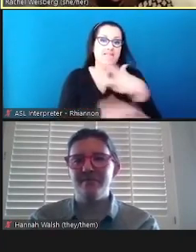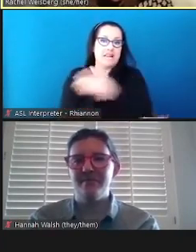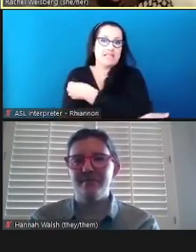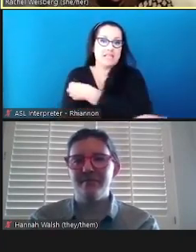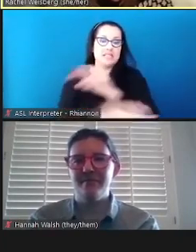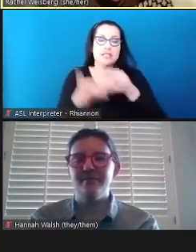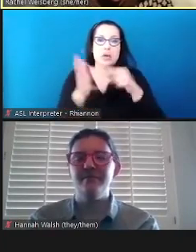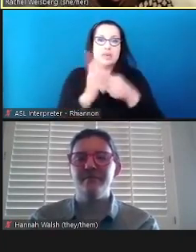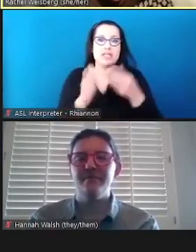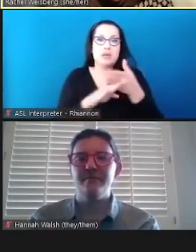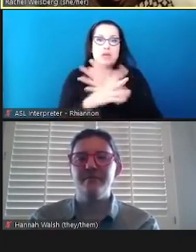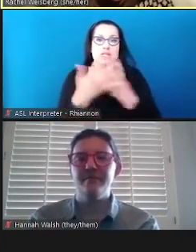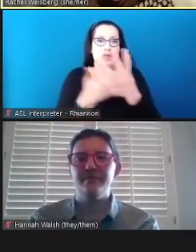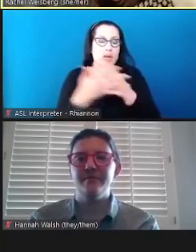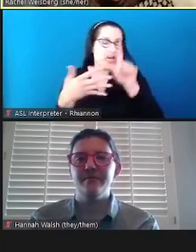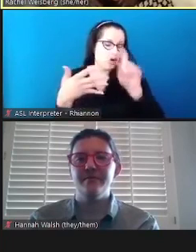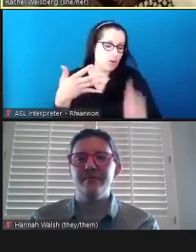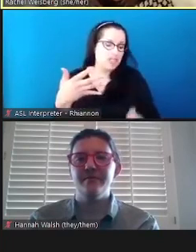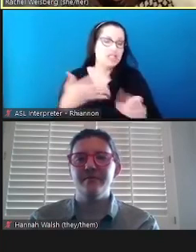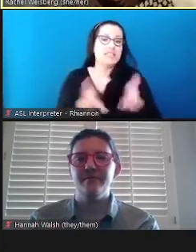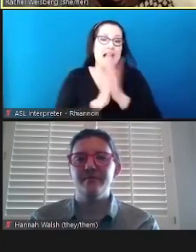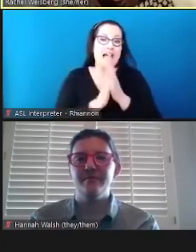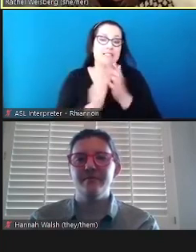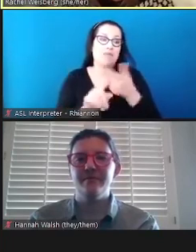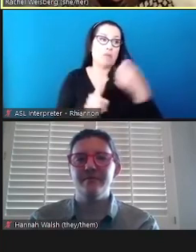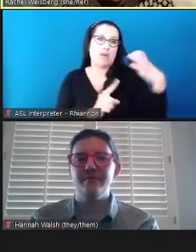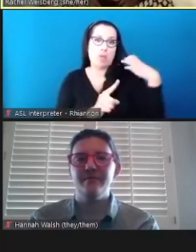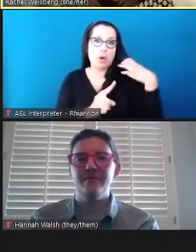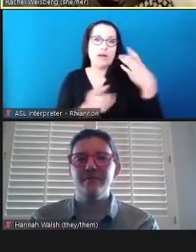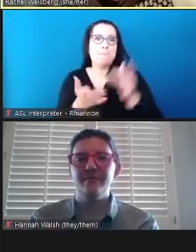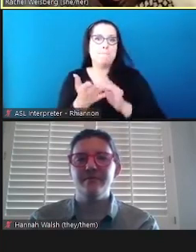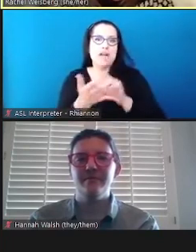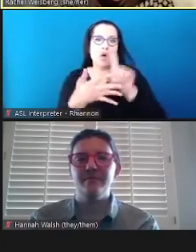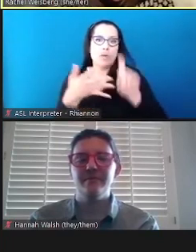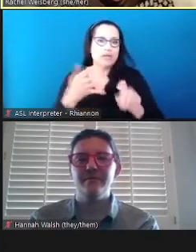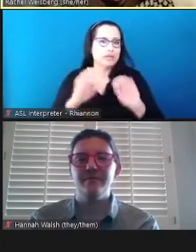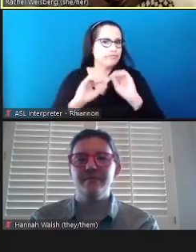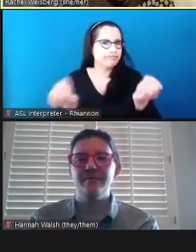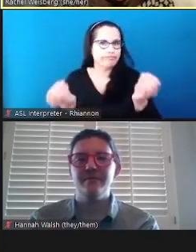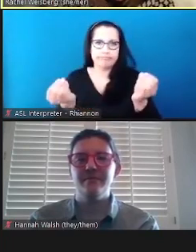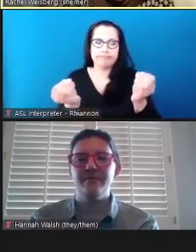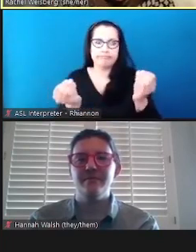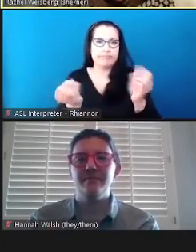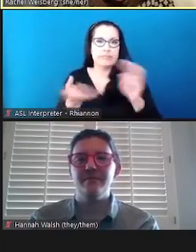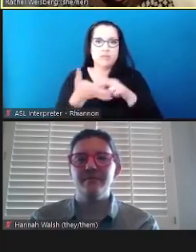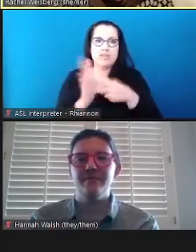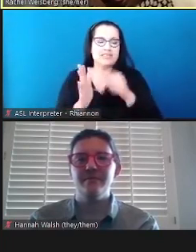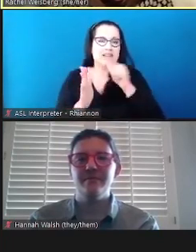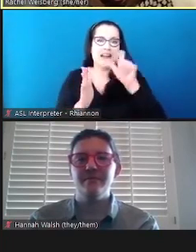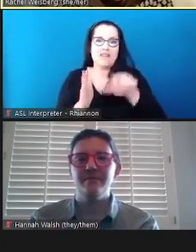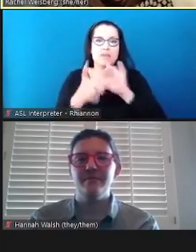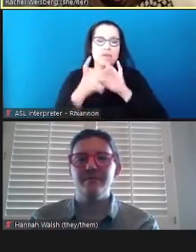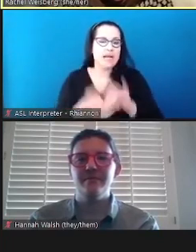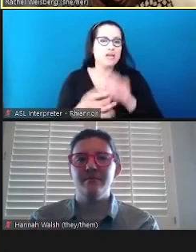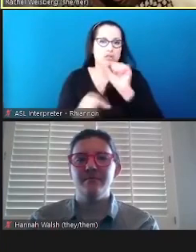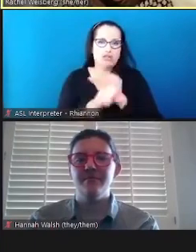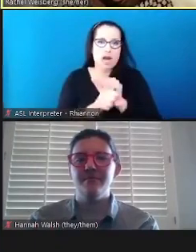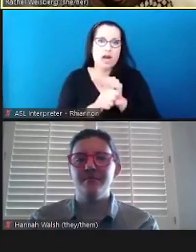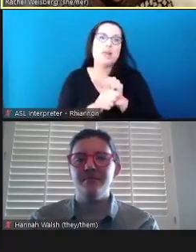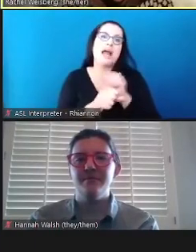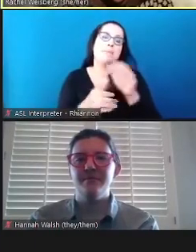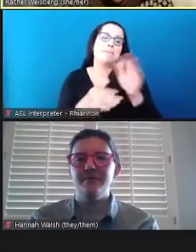pre-screening questions being asked by the employer. It's not a medical inquiry. It does not need to be job related and consistent with business